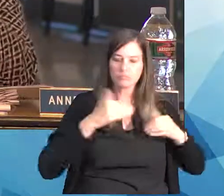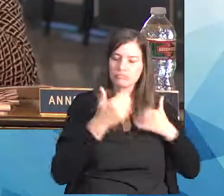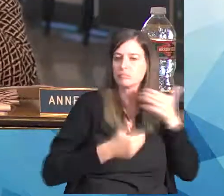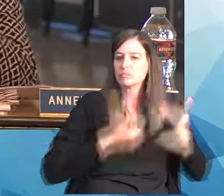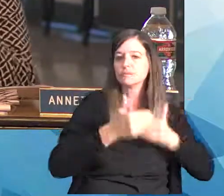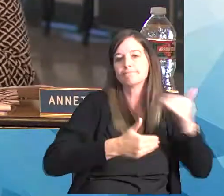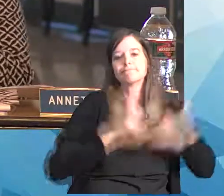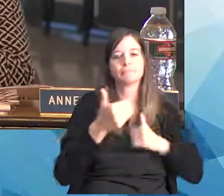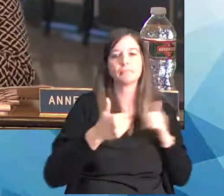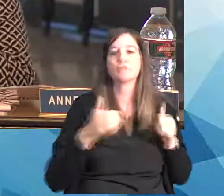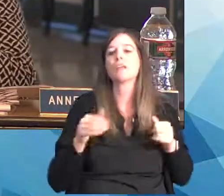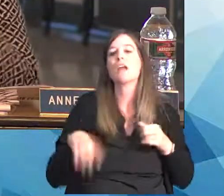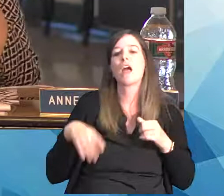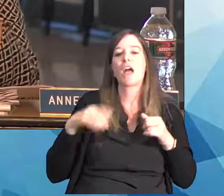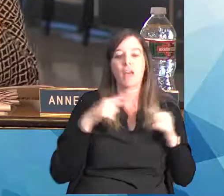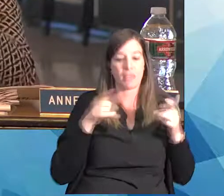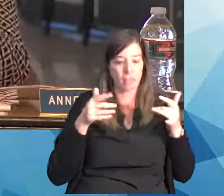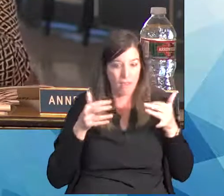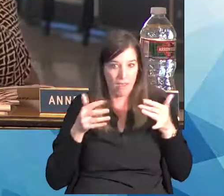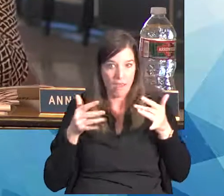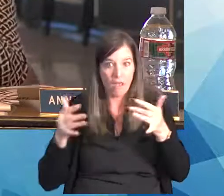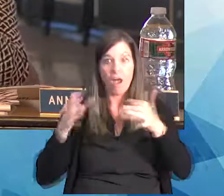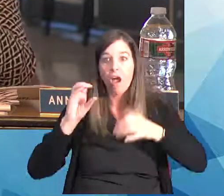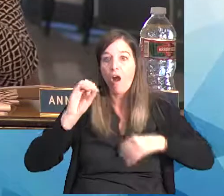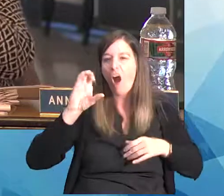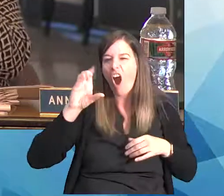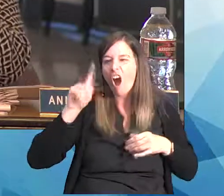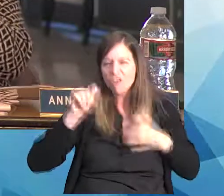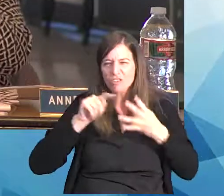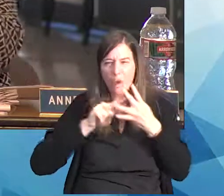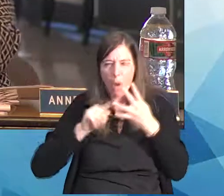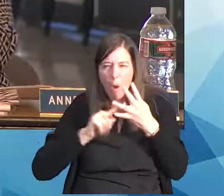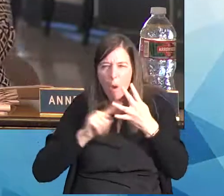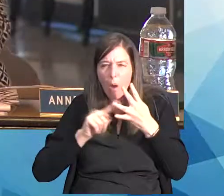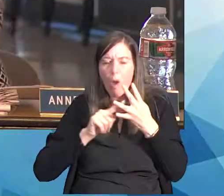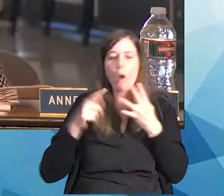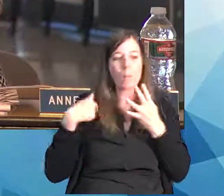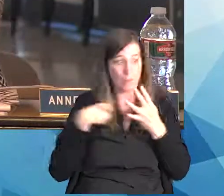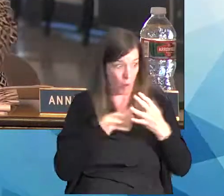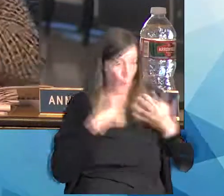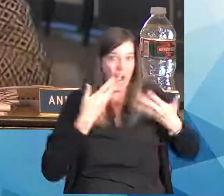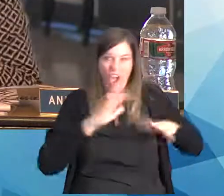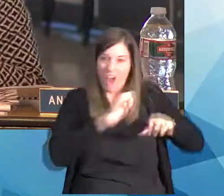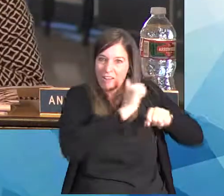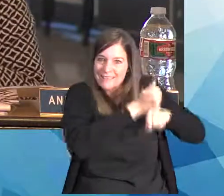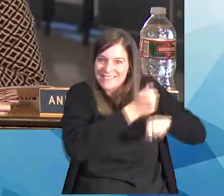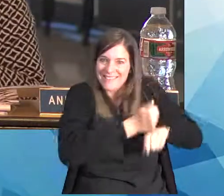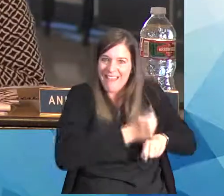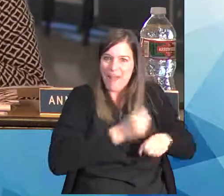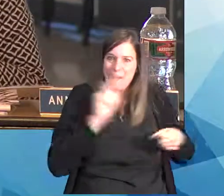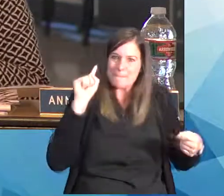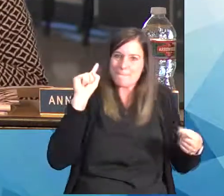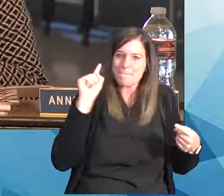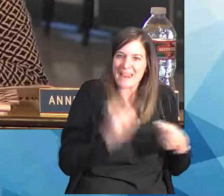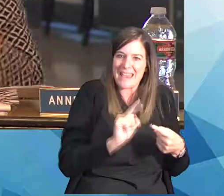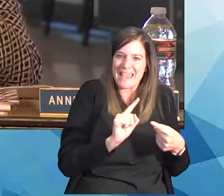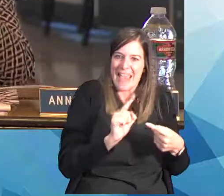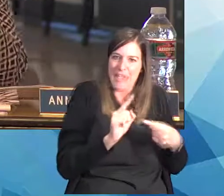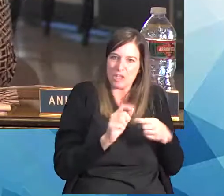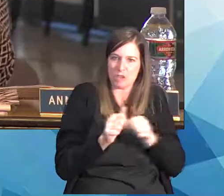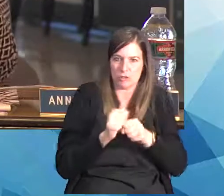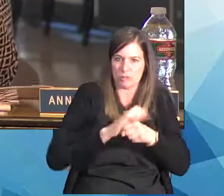risk mitigation protocols that we had set up in place. And